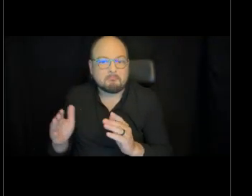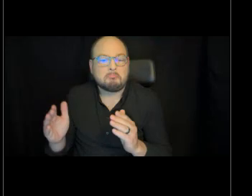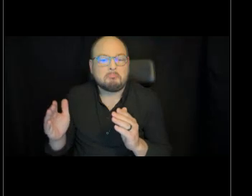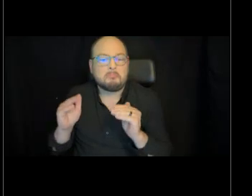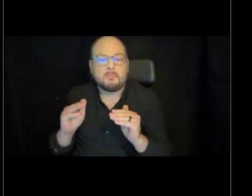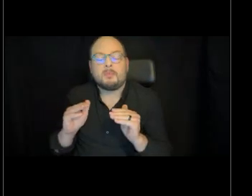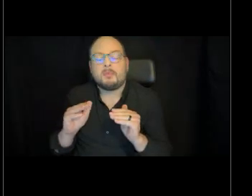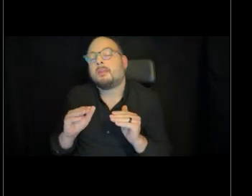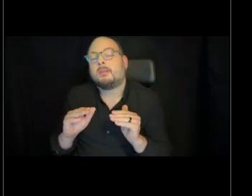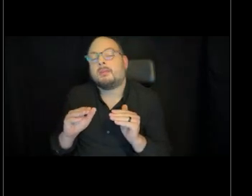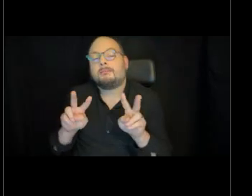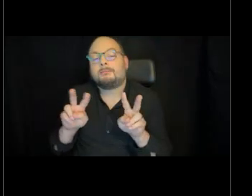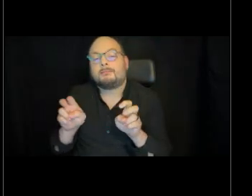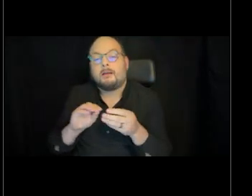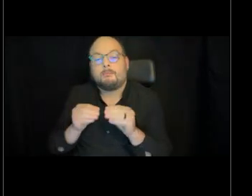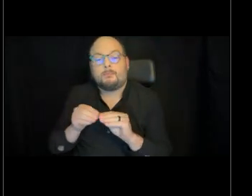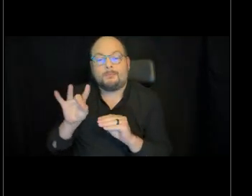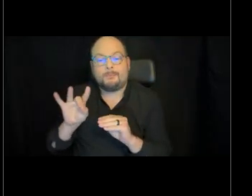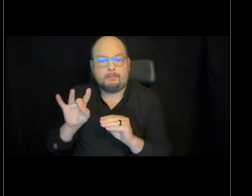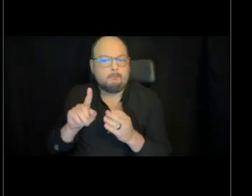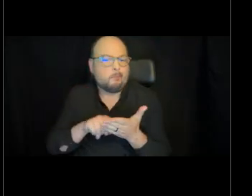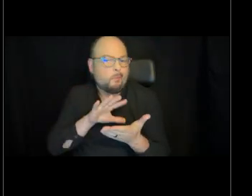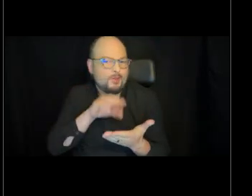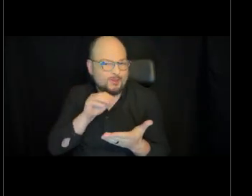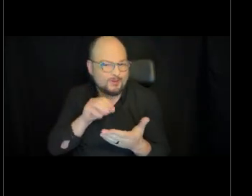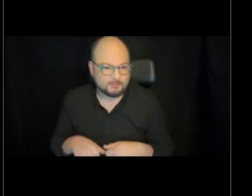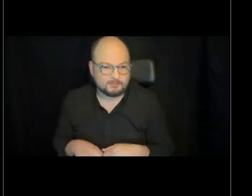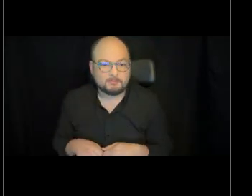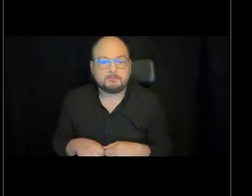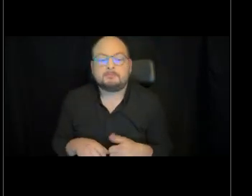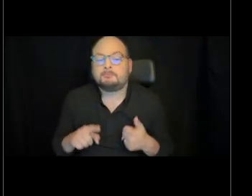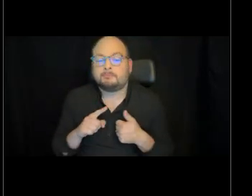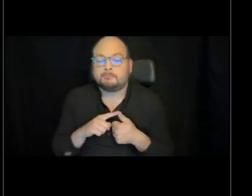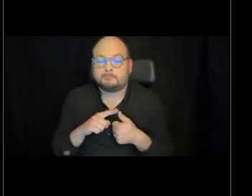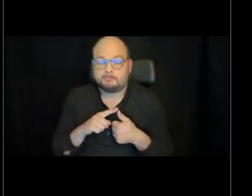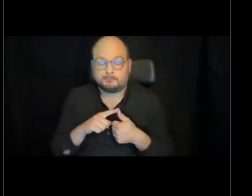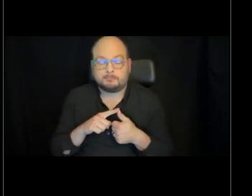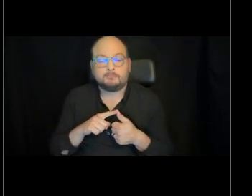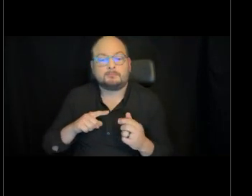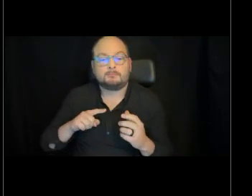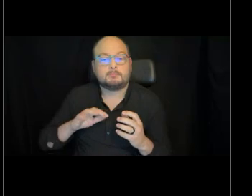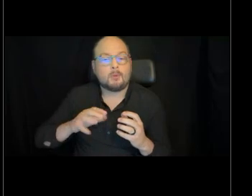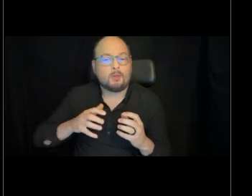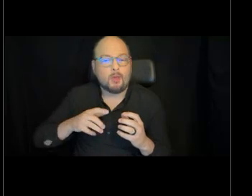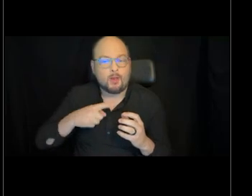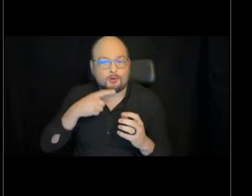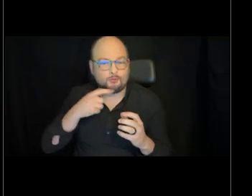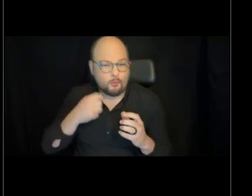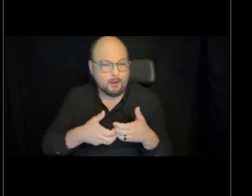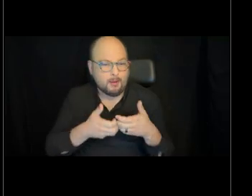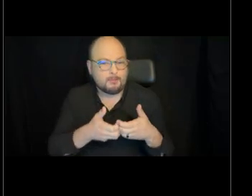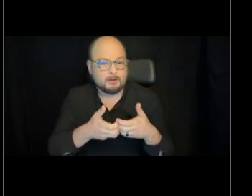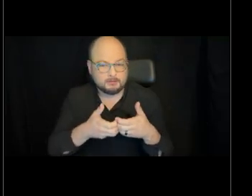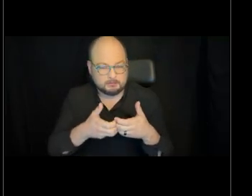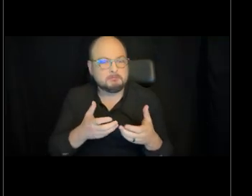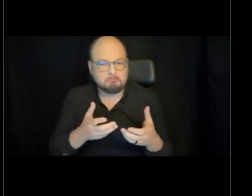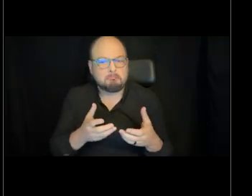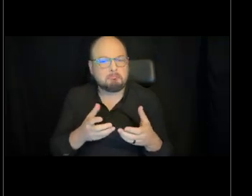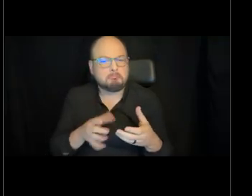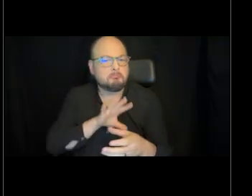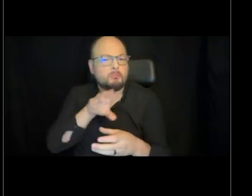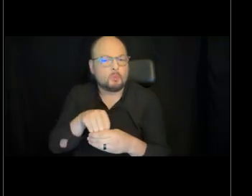key takeaways. When laundry equipment is located in a kitchen along a row containing other